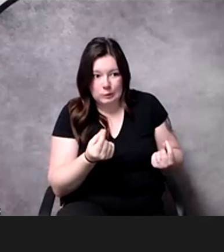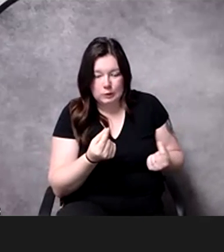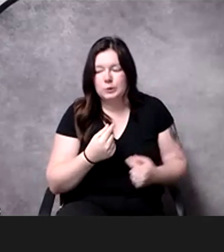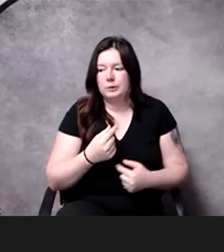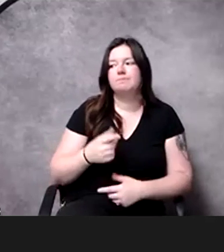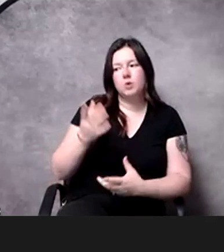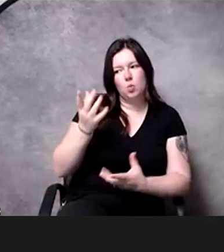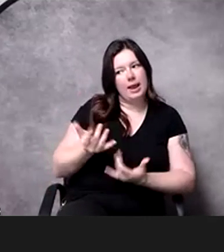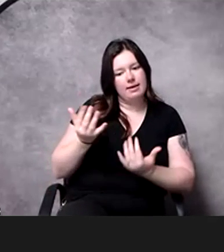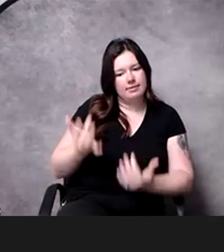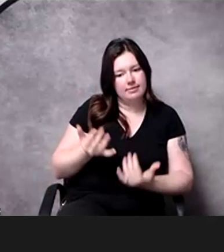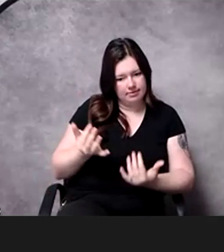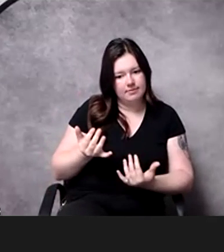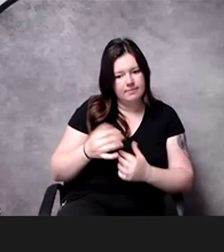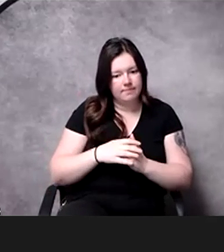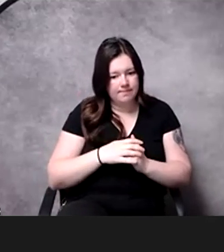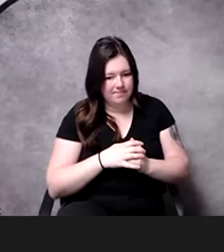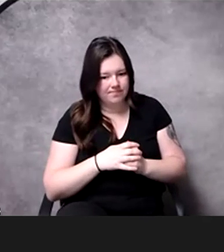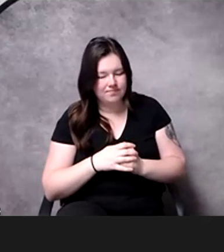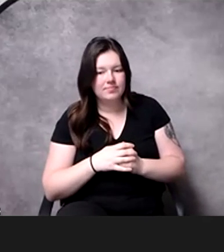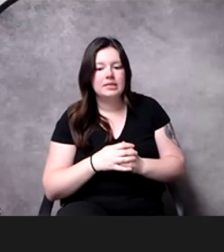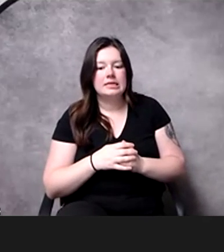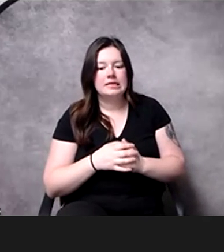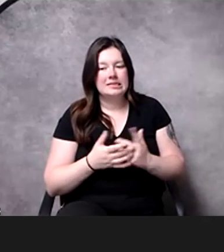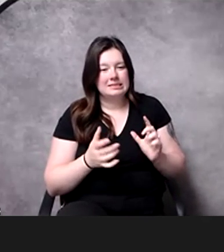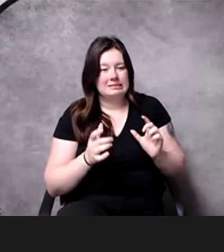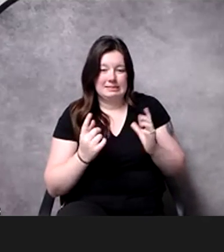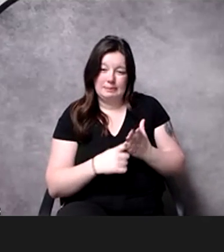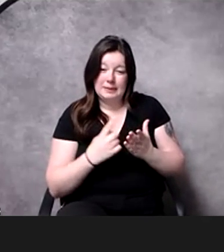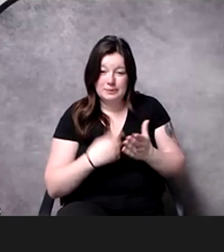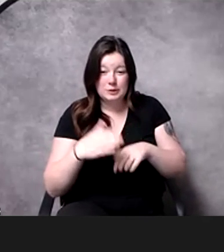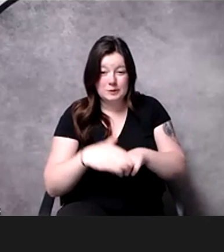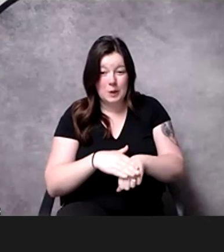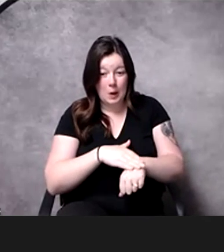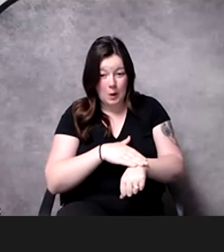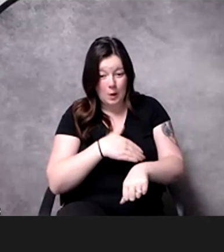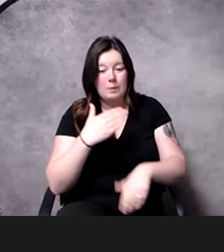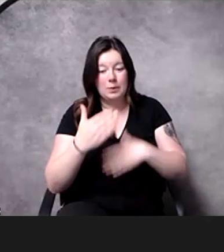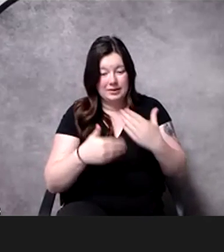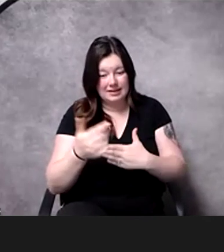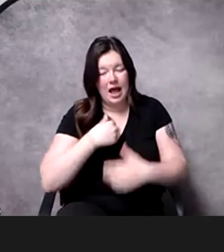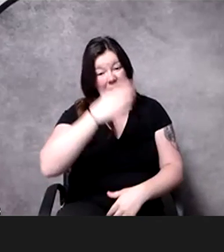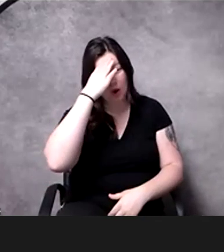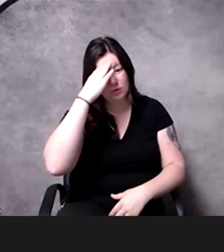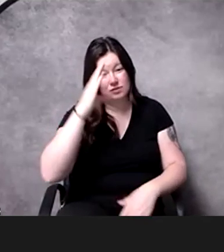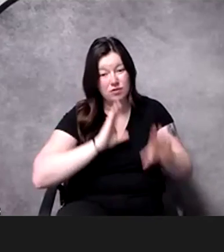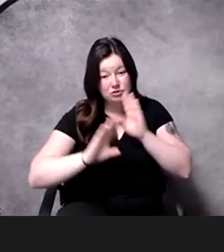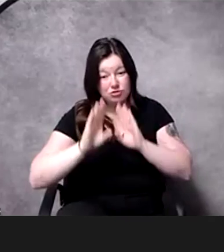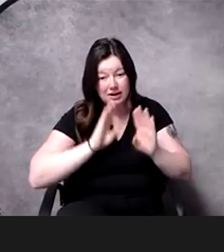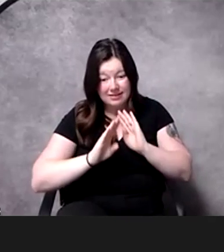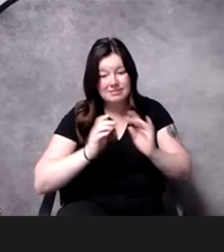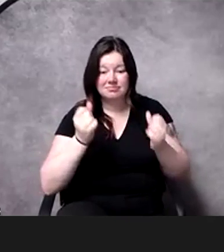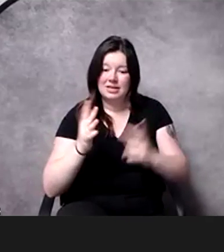Yeah, It can be slow. I mean, I know this is frustrating, and we've heard from other people that